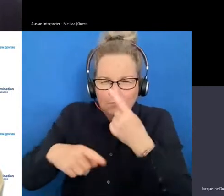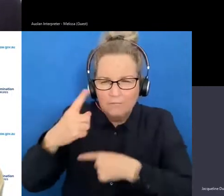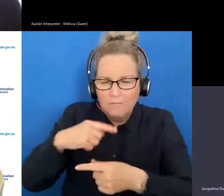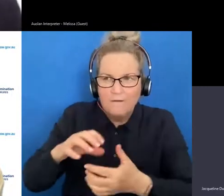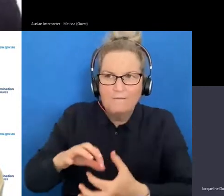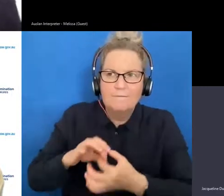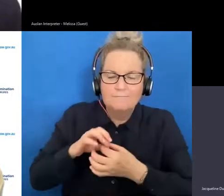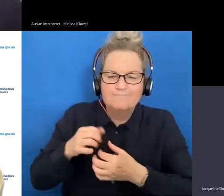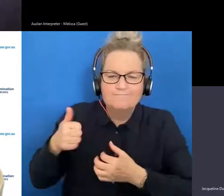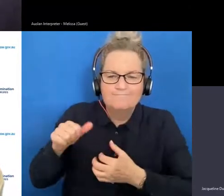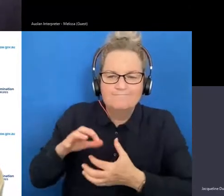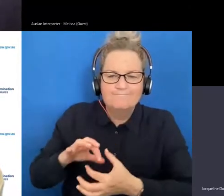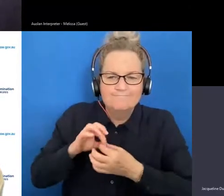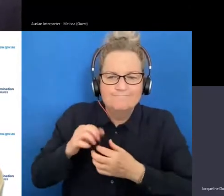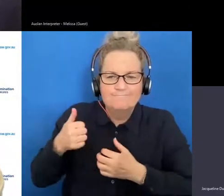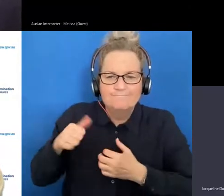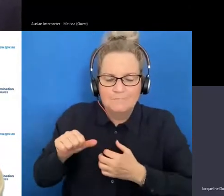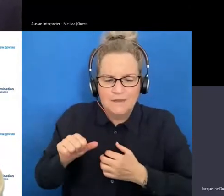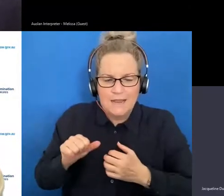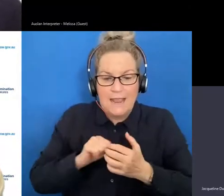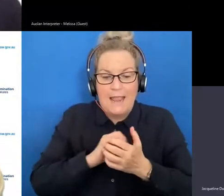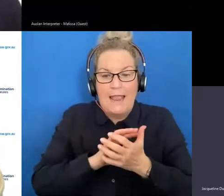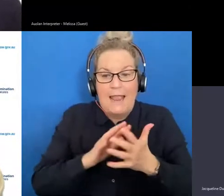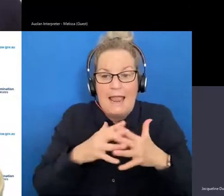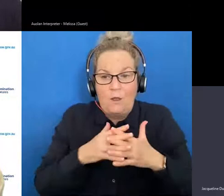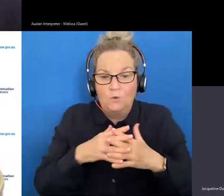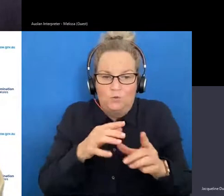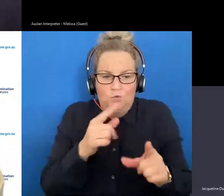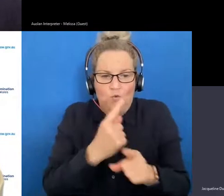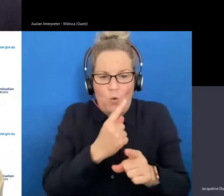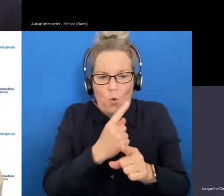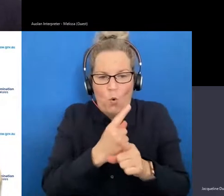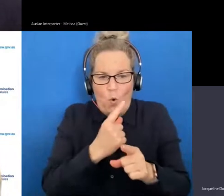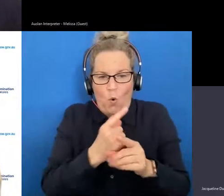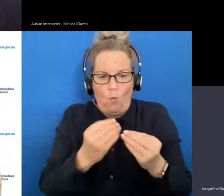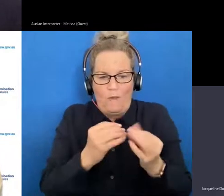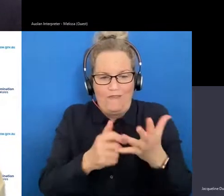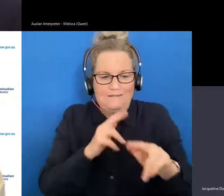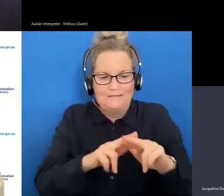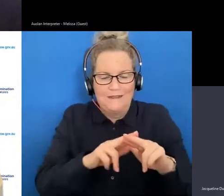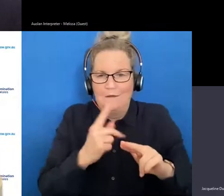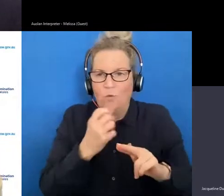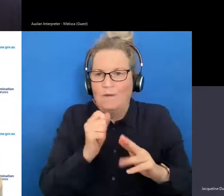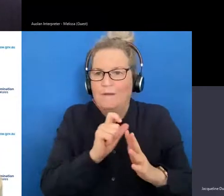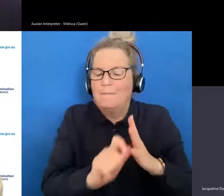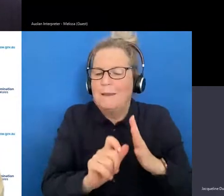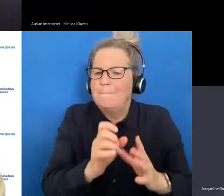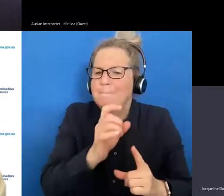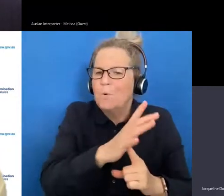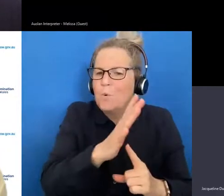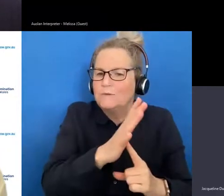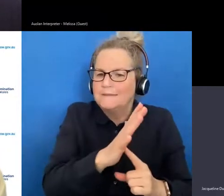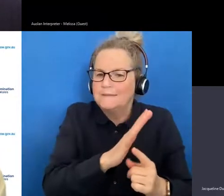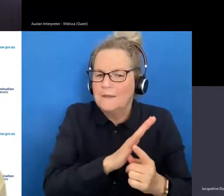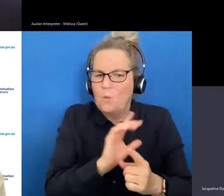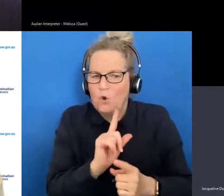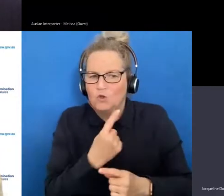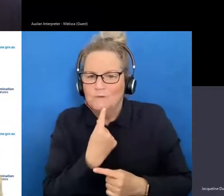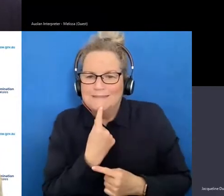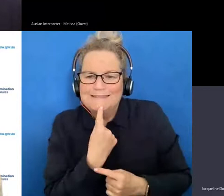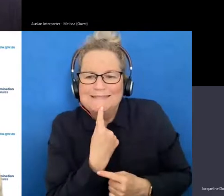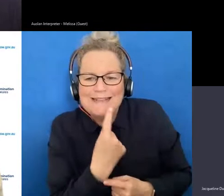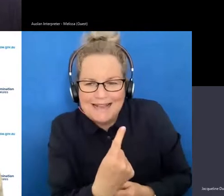having how to have those conversations with employees with disability is so important. How you frame it, how you have